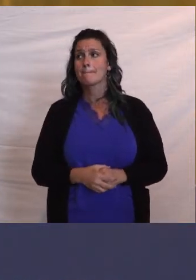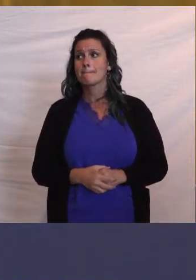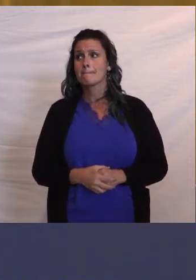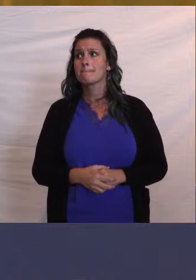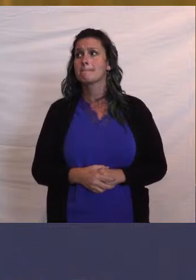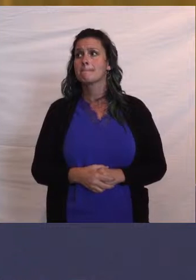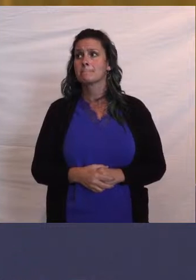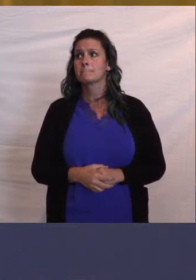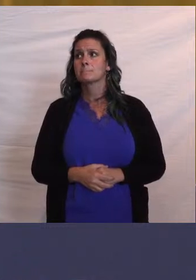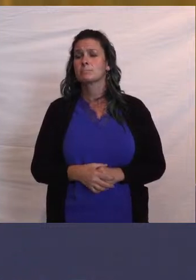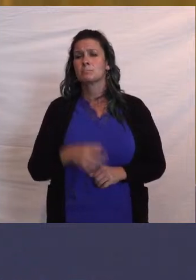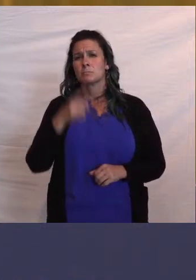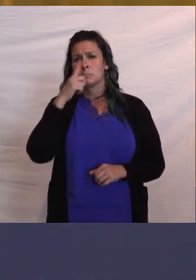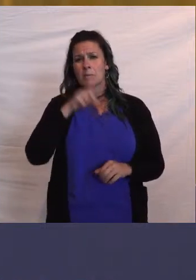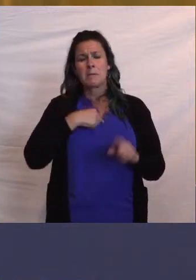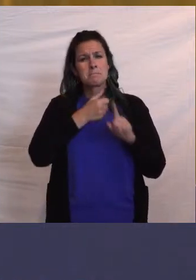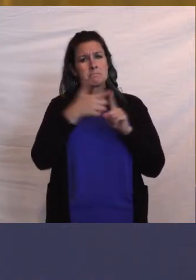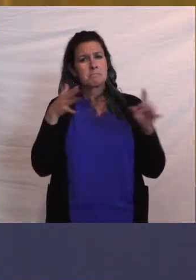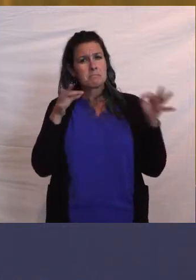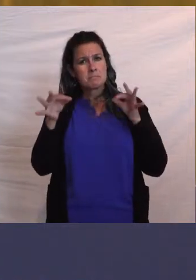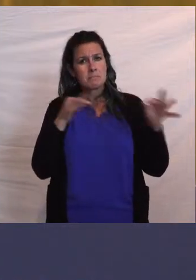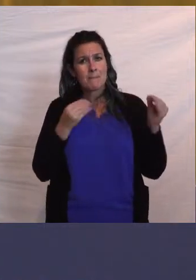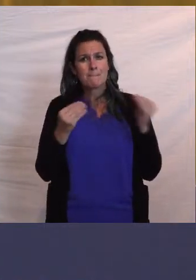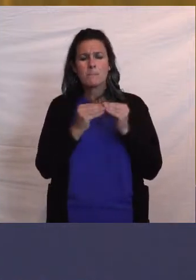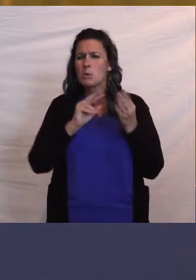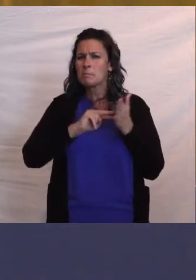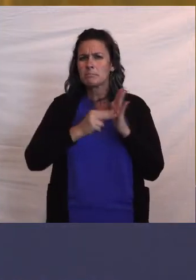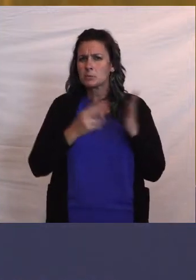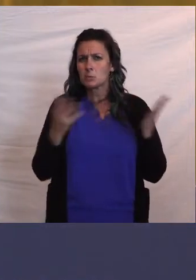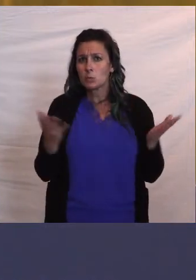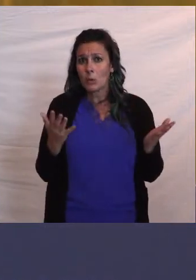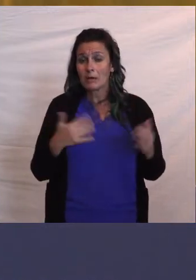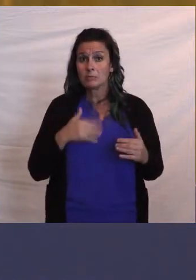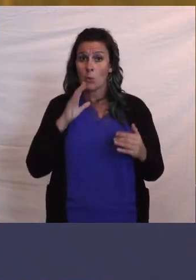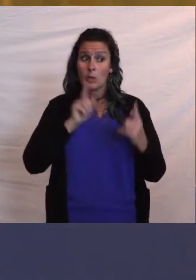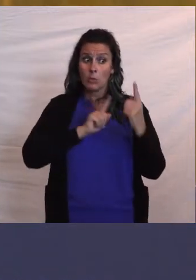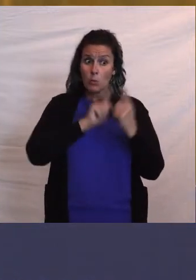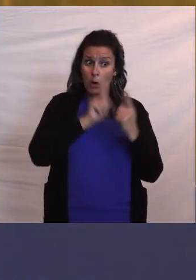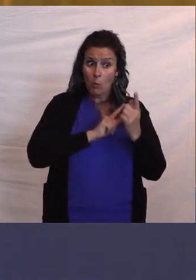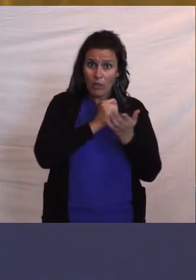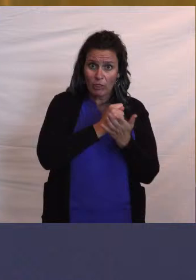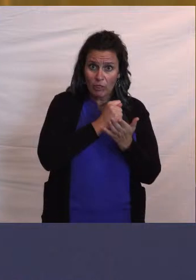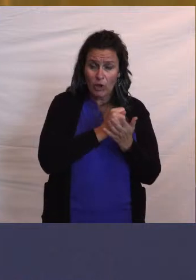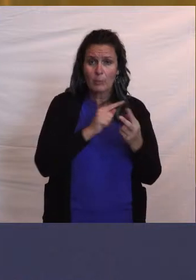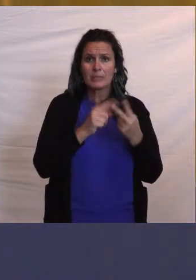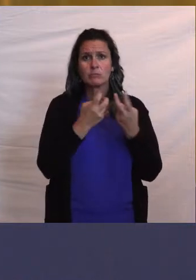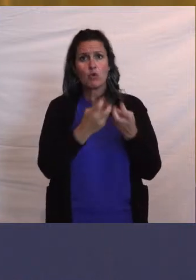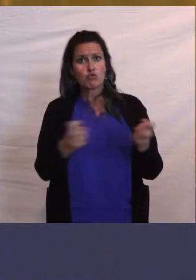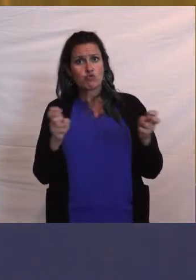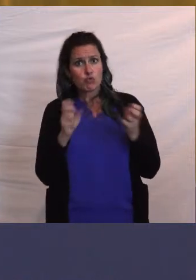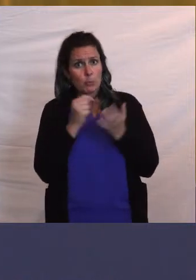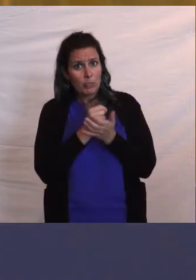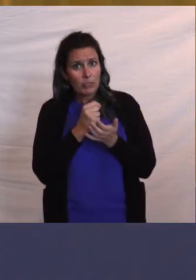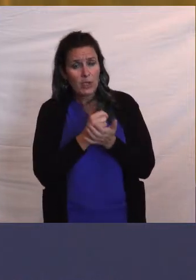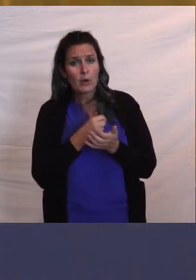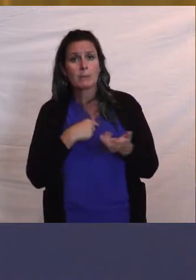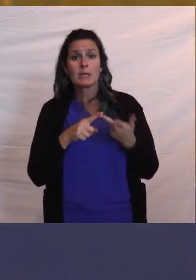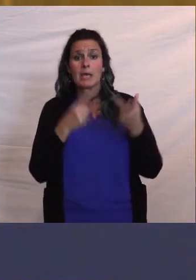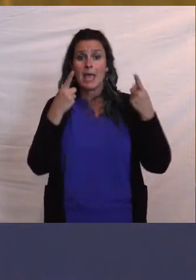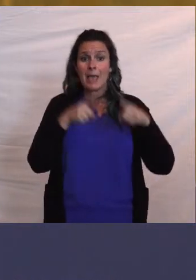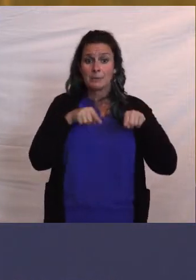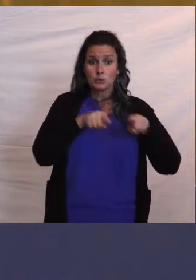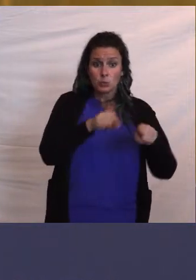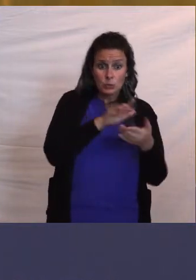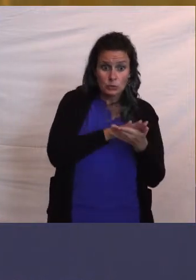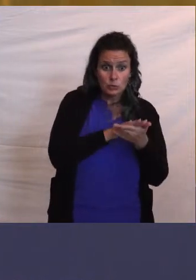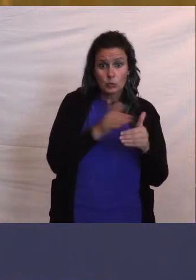Could you give us a little insight? What does that mean? Is it going to be one-on-one therapy? Would it be group therapy? Would it take place in